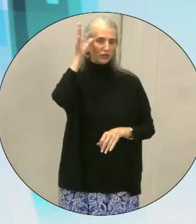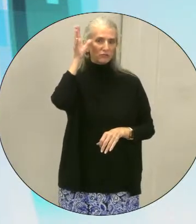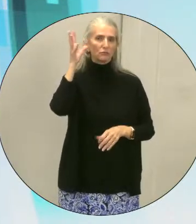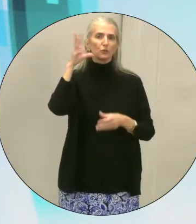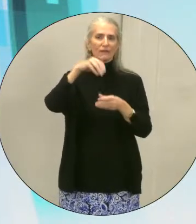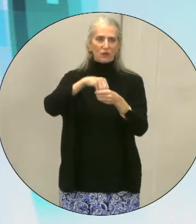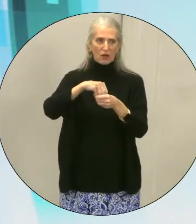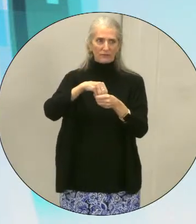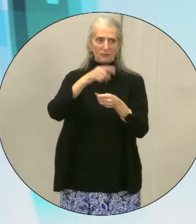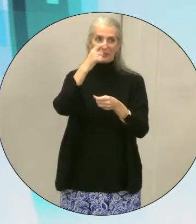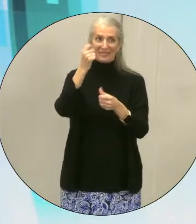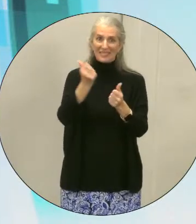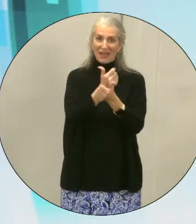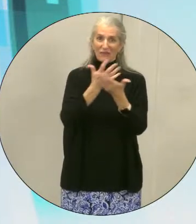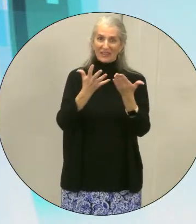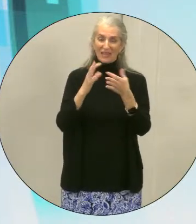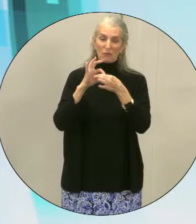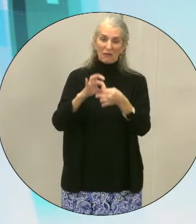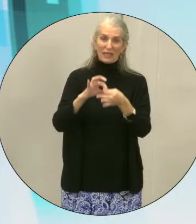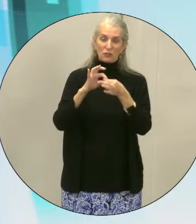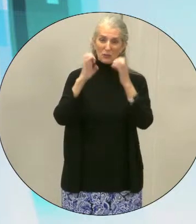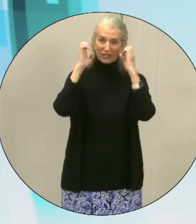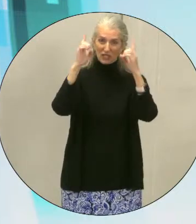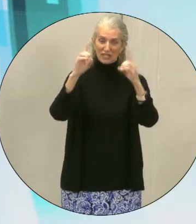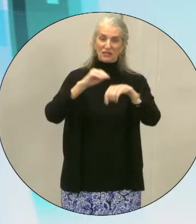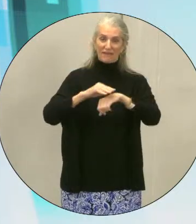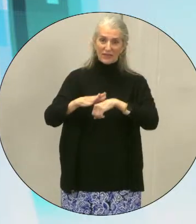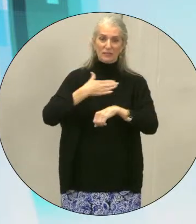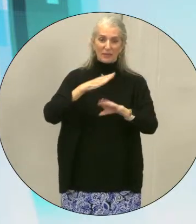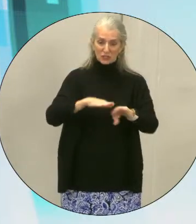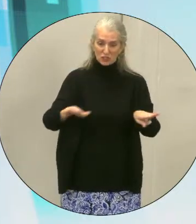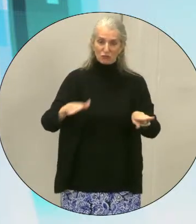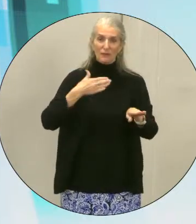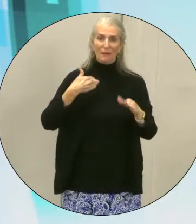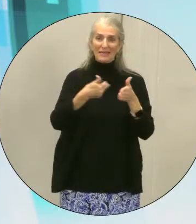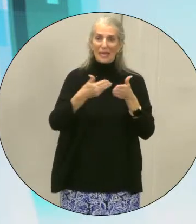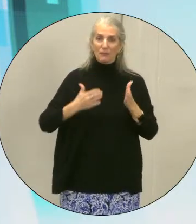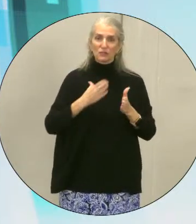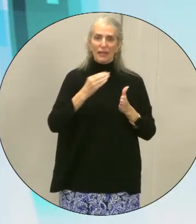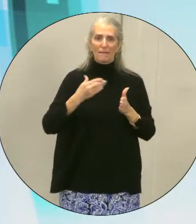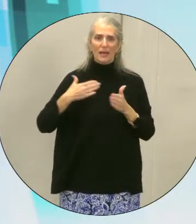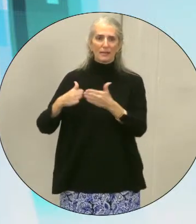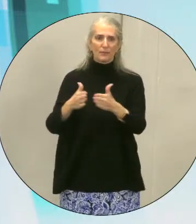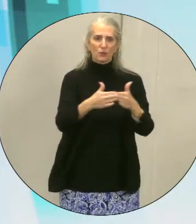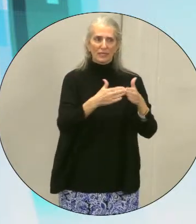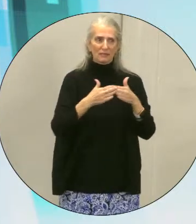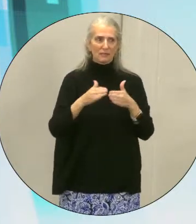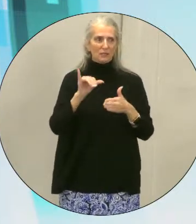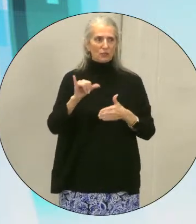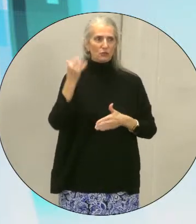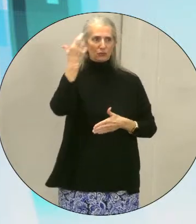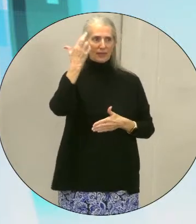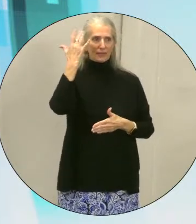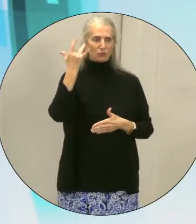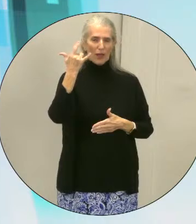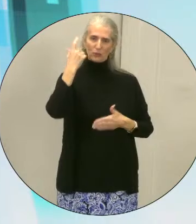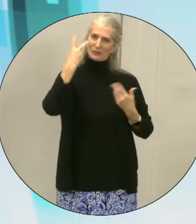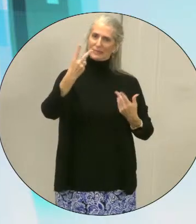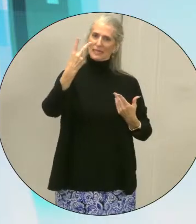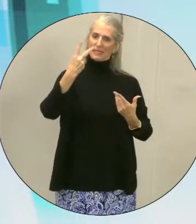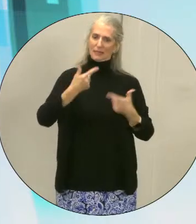because everything education-wise affects my children, my neighbors, and my community. So that's why you see the big guy